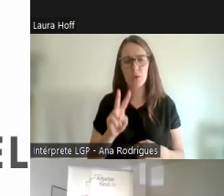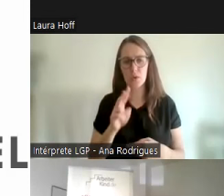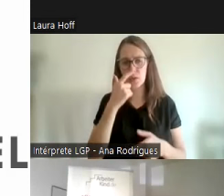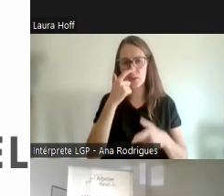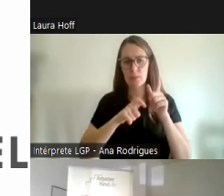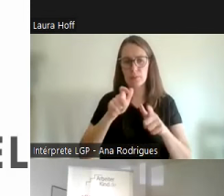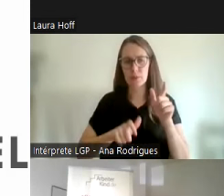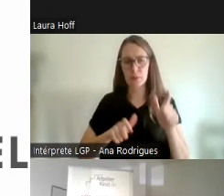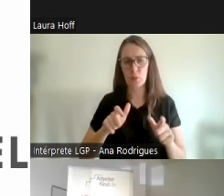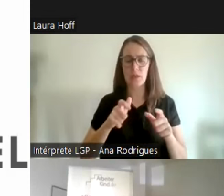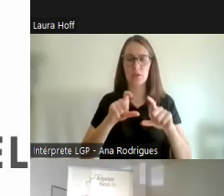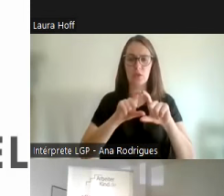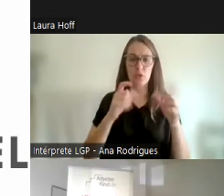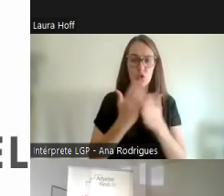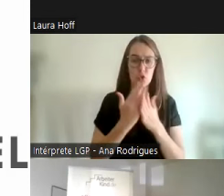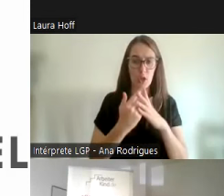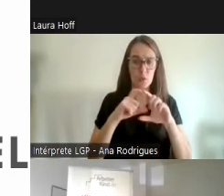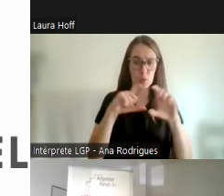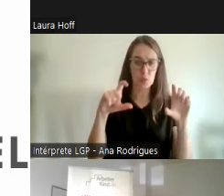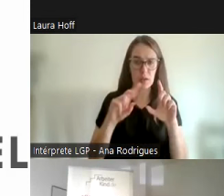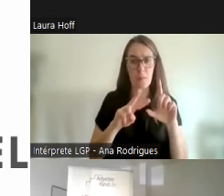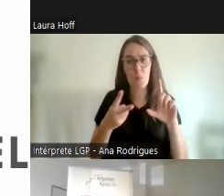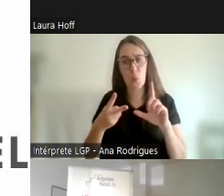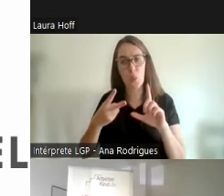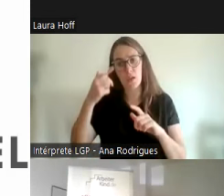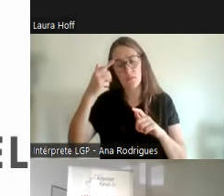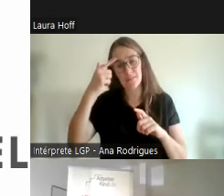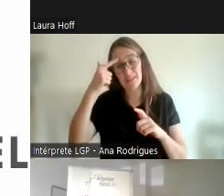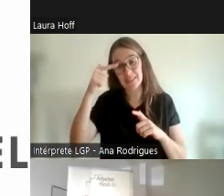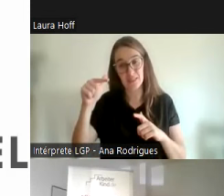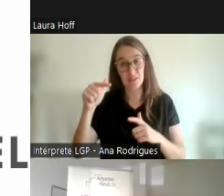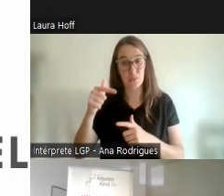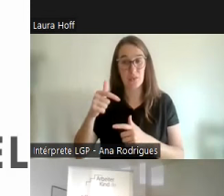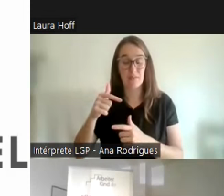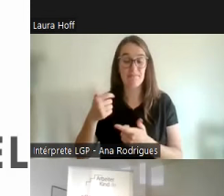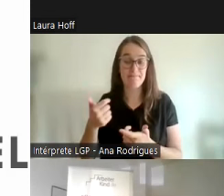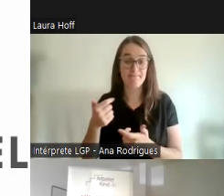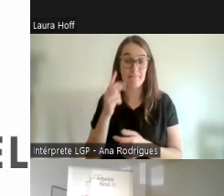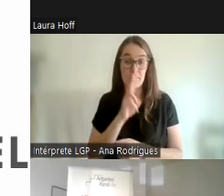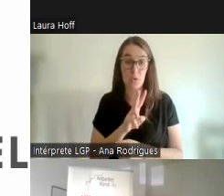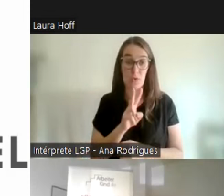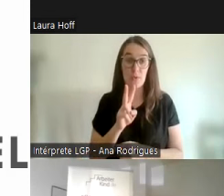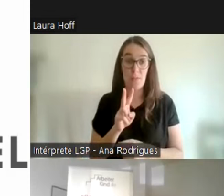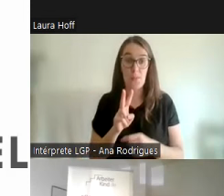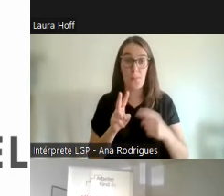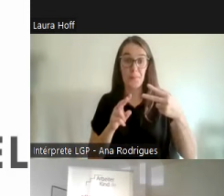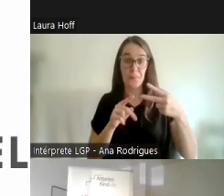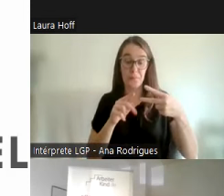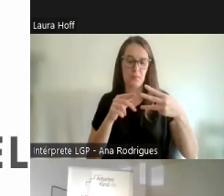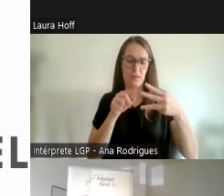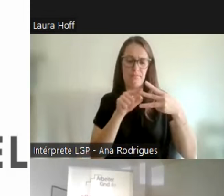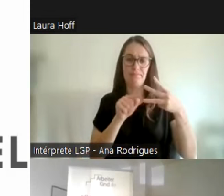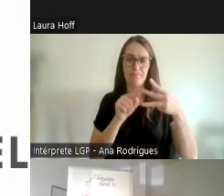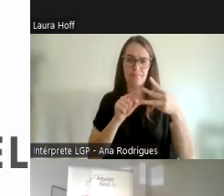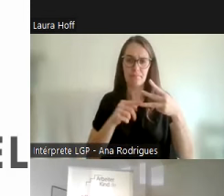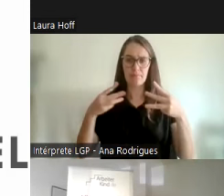between school and college, that's very interesting. So if we look at these numbers here, like the second and the third bubble,